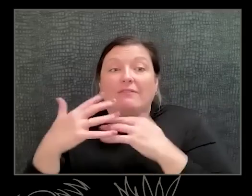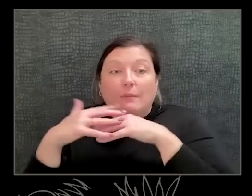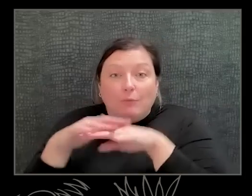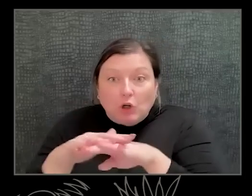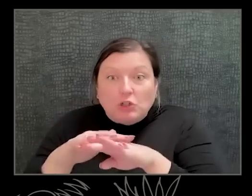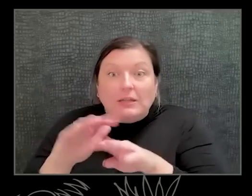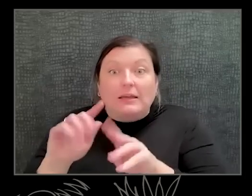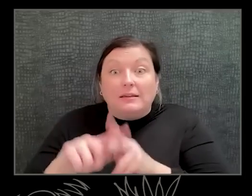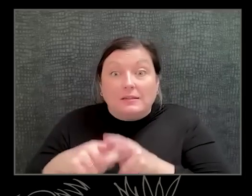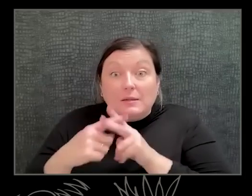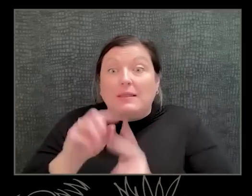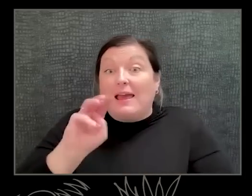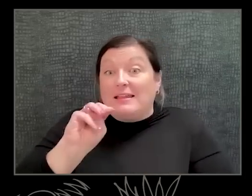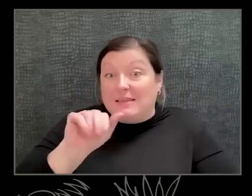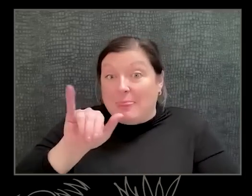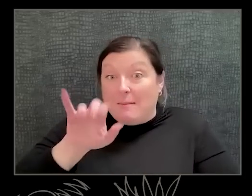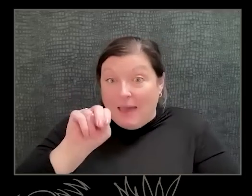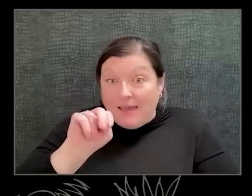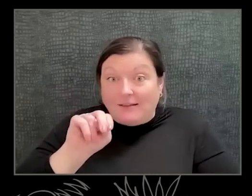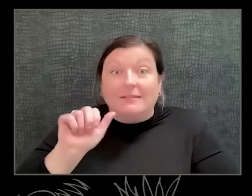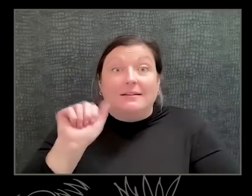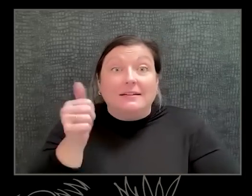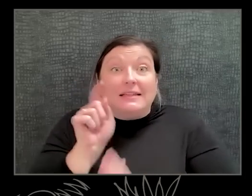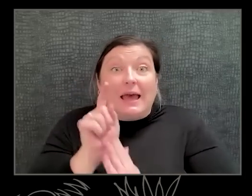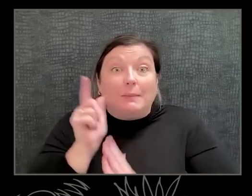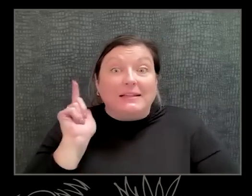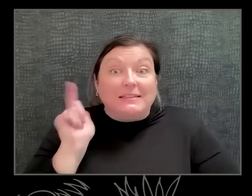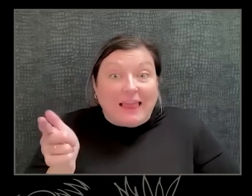deploys. 10 minutes later,